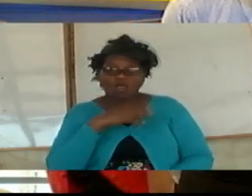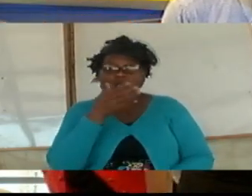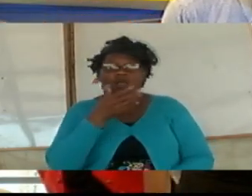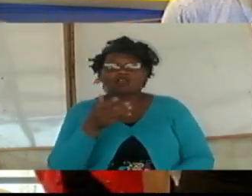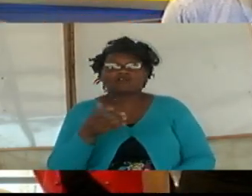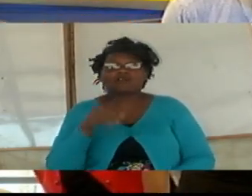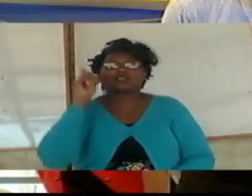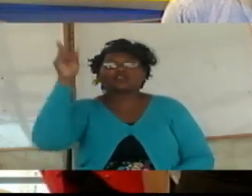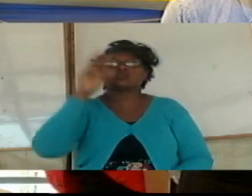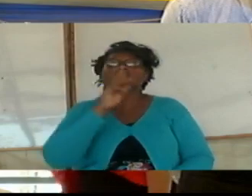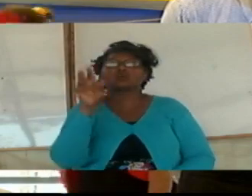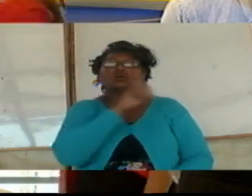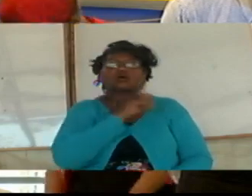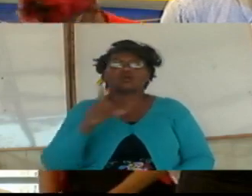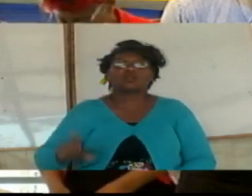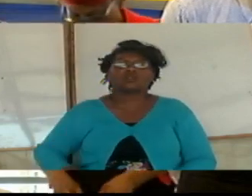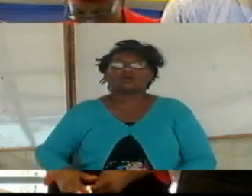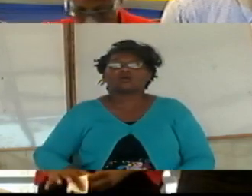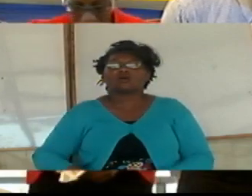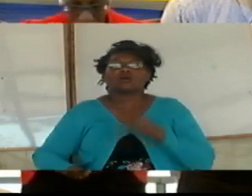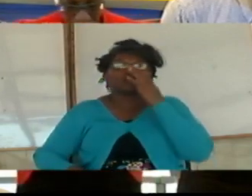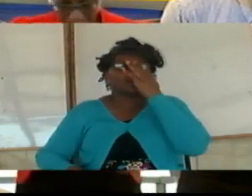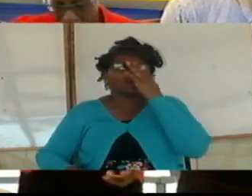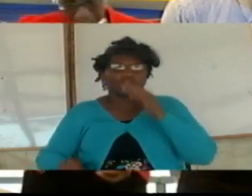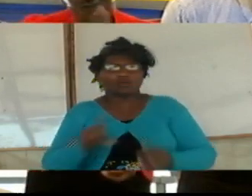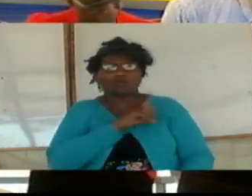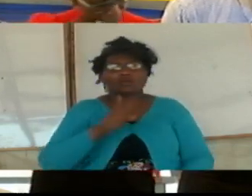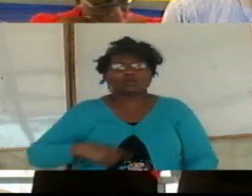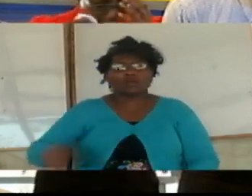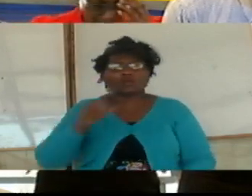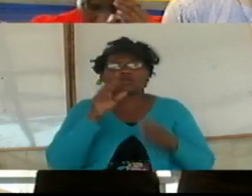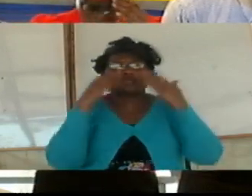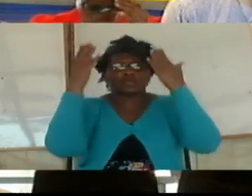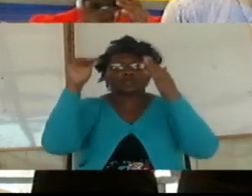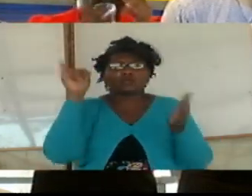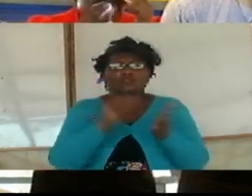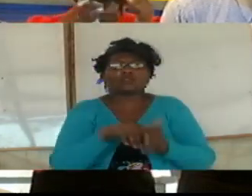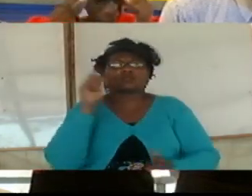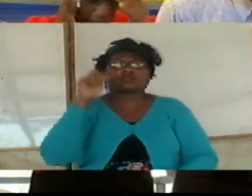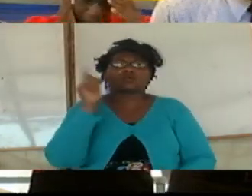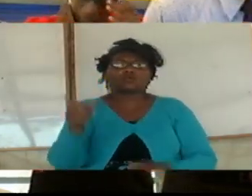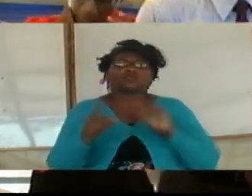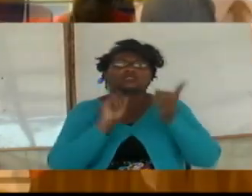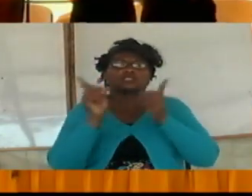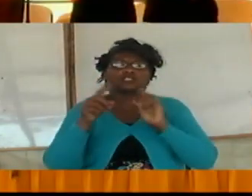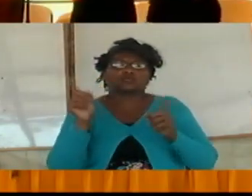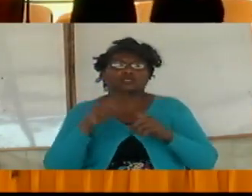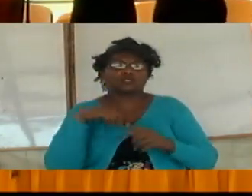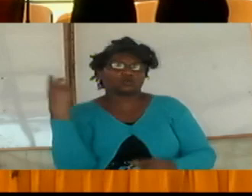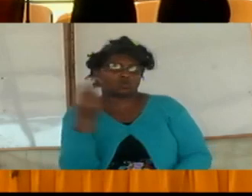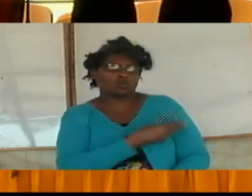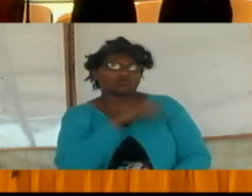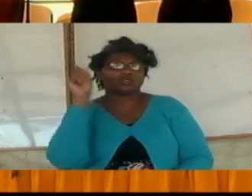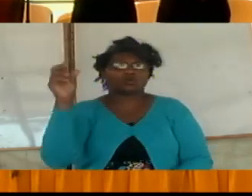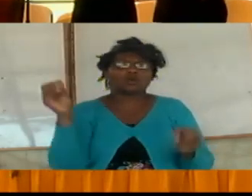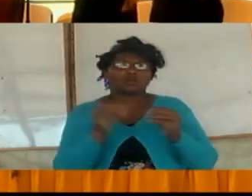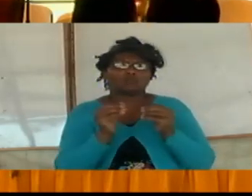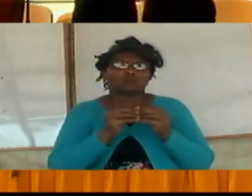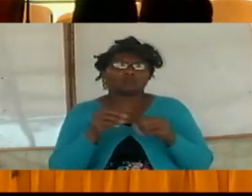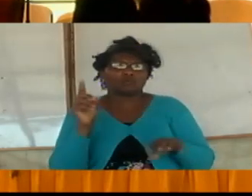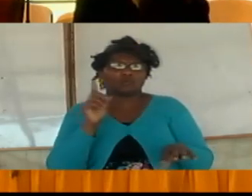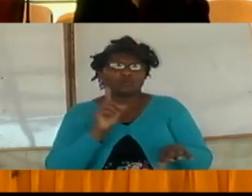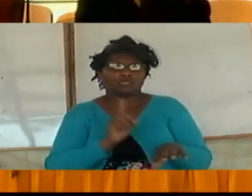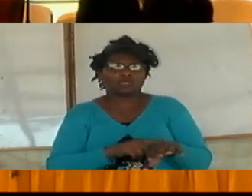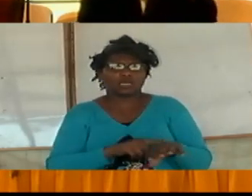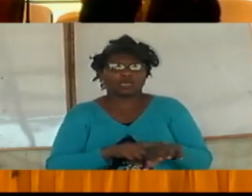you are able, Lord Jesus, to speak to us one more time. We ask you, God, that you will touch our brother as he stands between